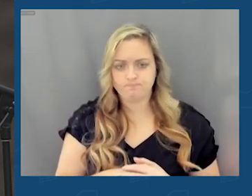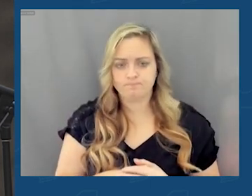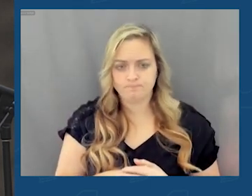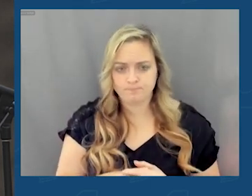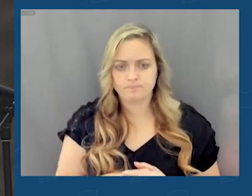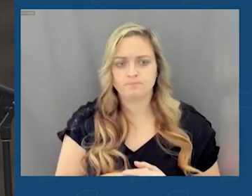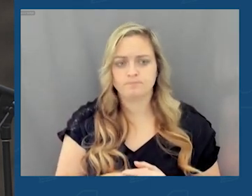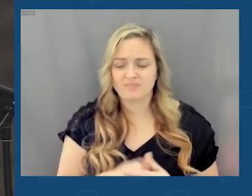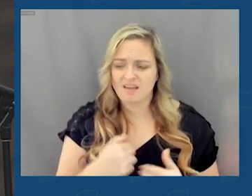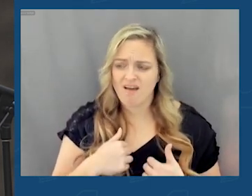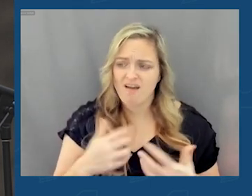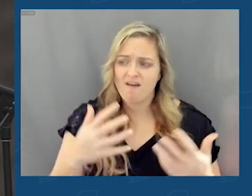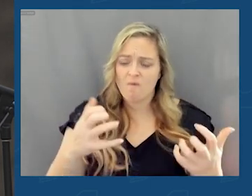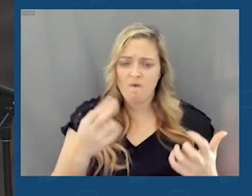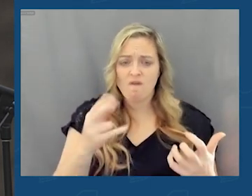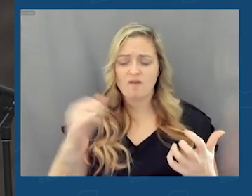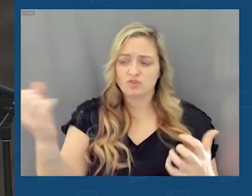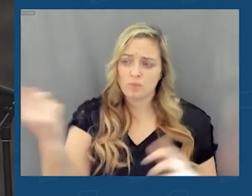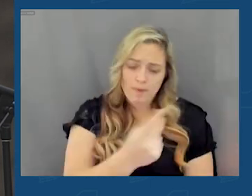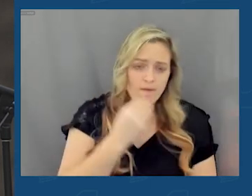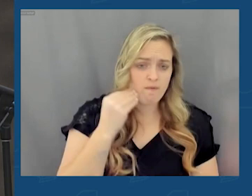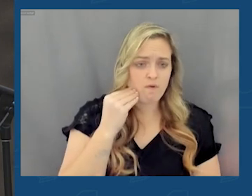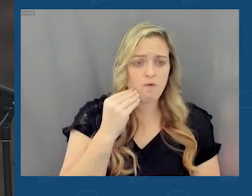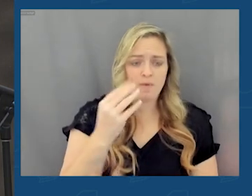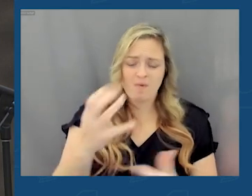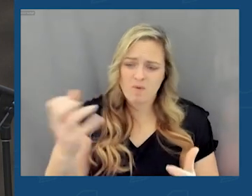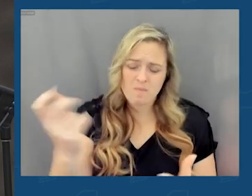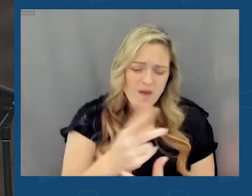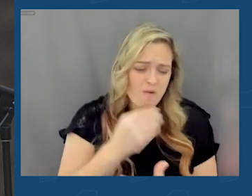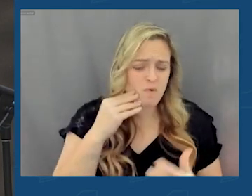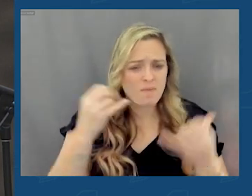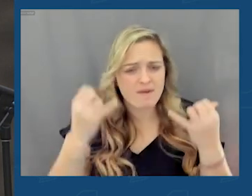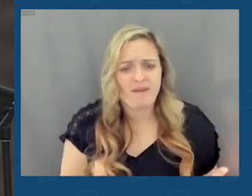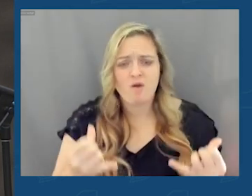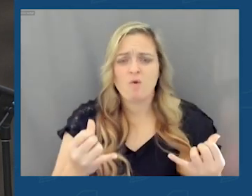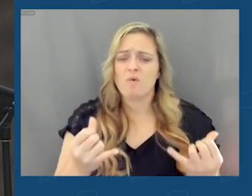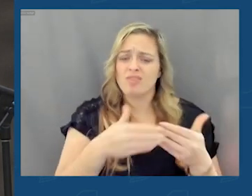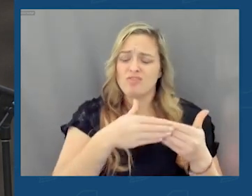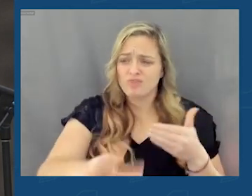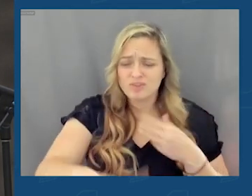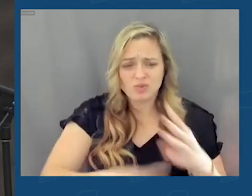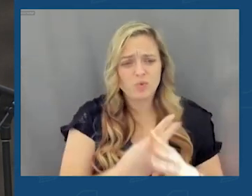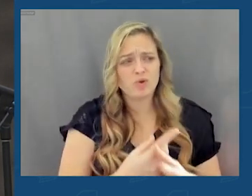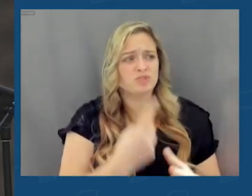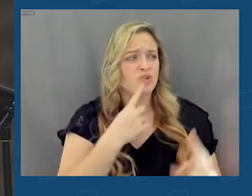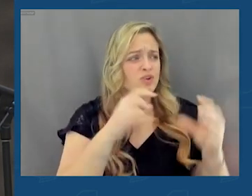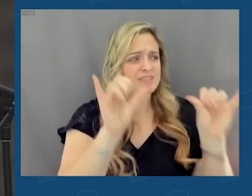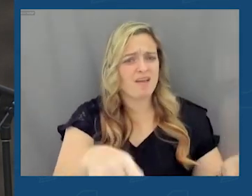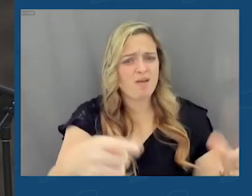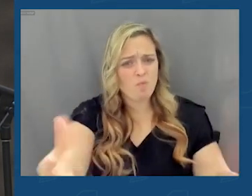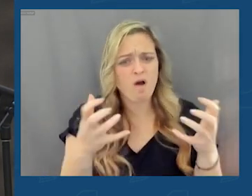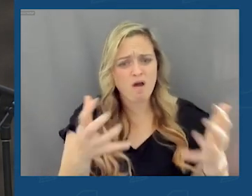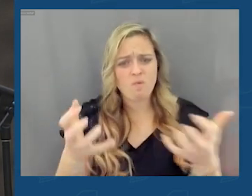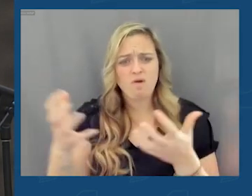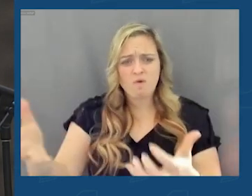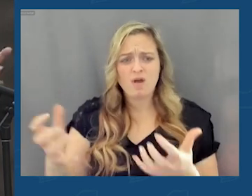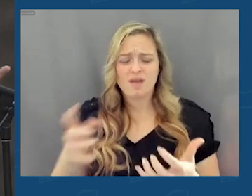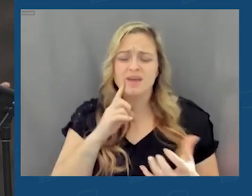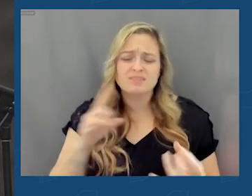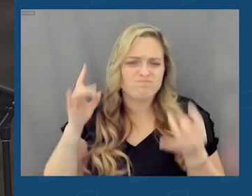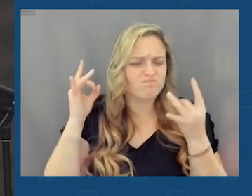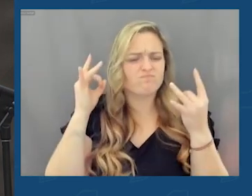I want the hostages brought home. I want them brought home now, and I want the rest of the world to start saying the same thing, because it is barbaric